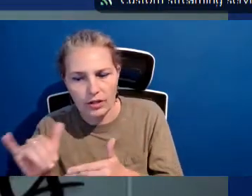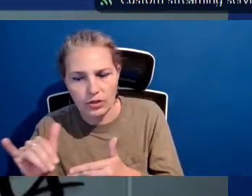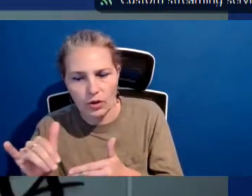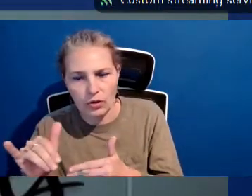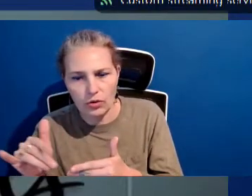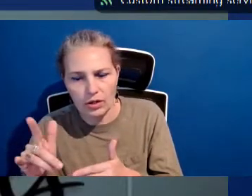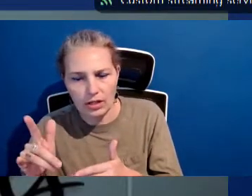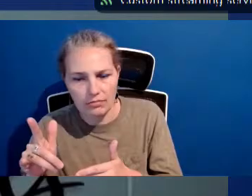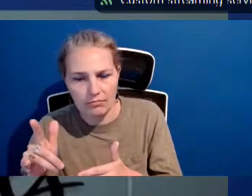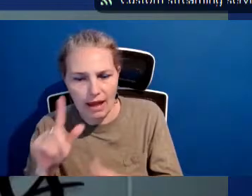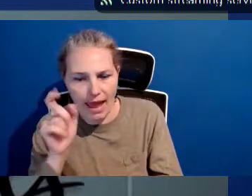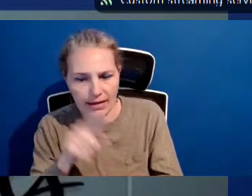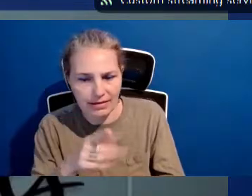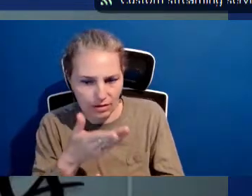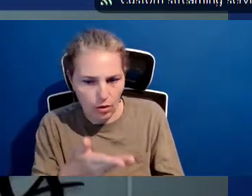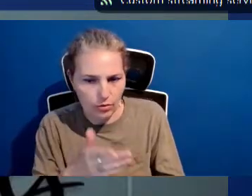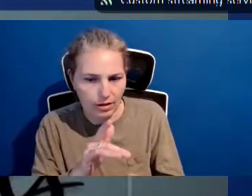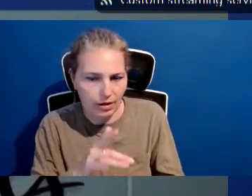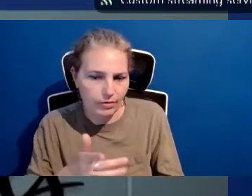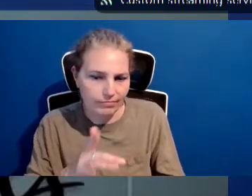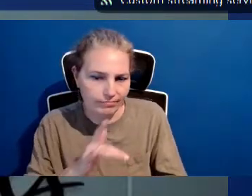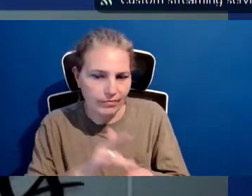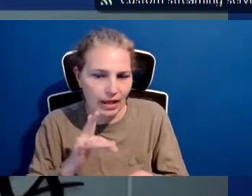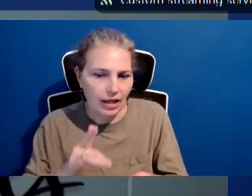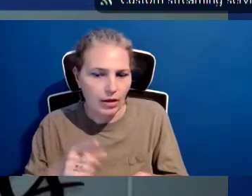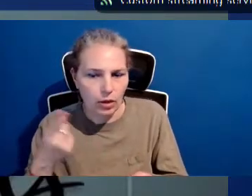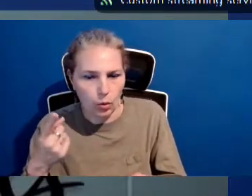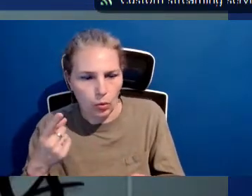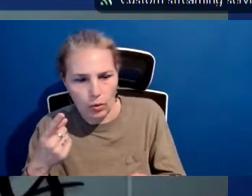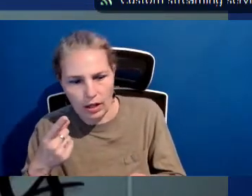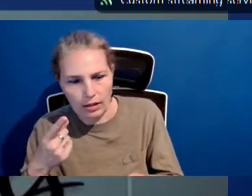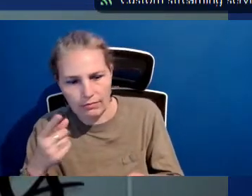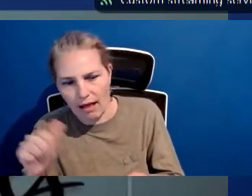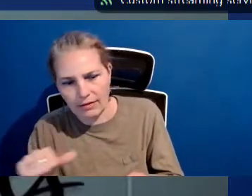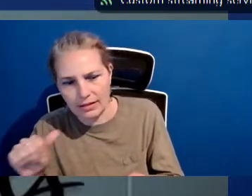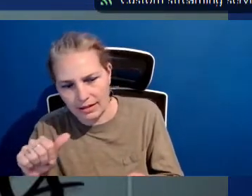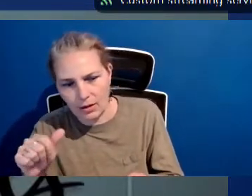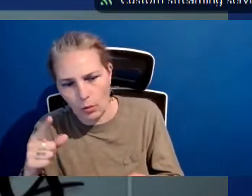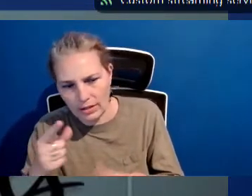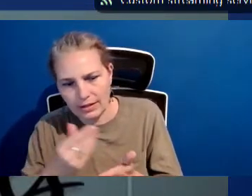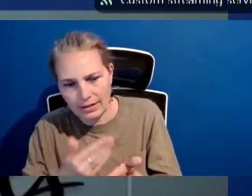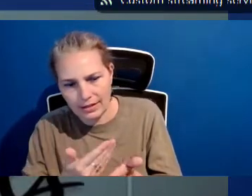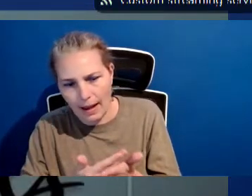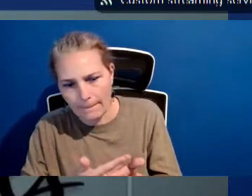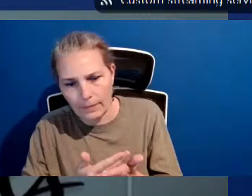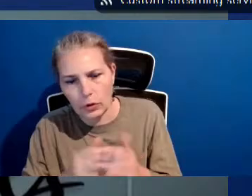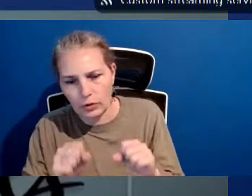you'd like to find out where your project is in the process and what is pending.